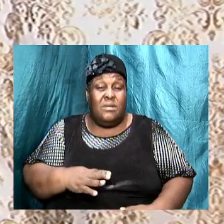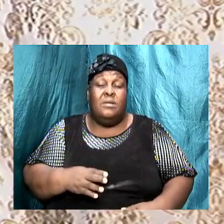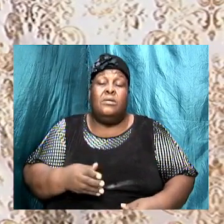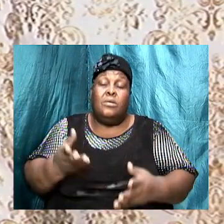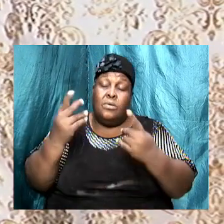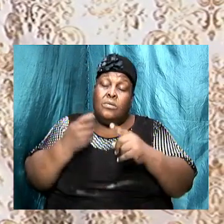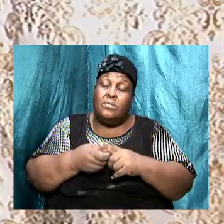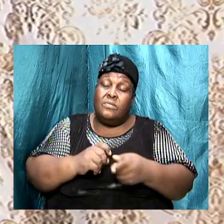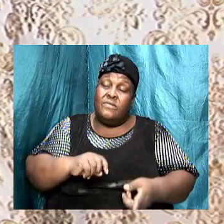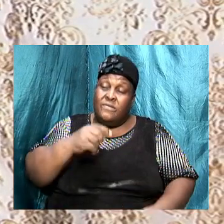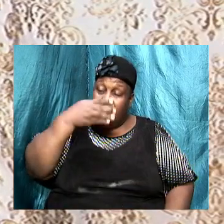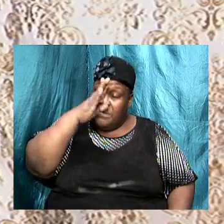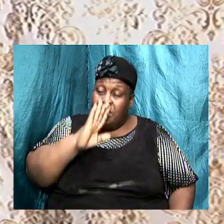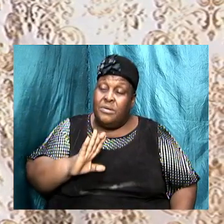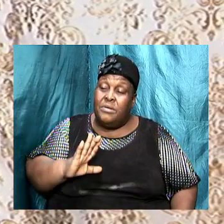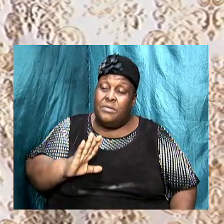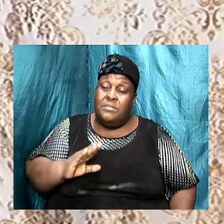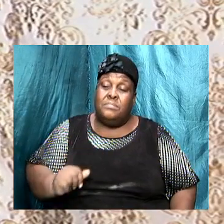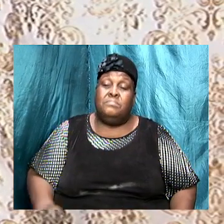comes from him.